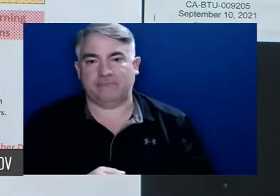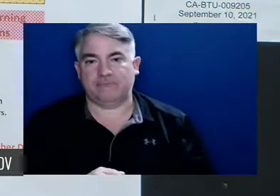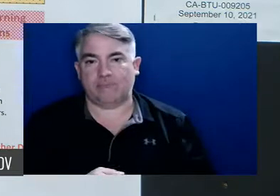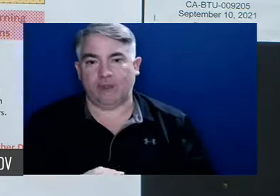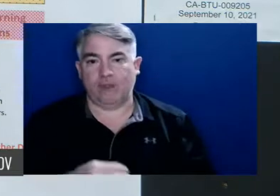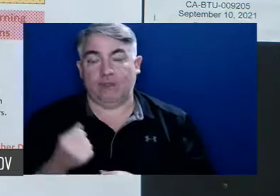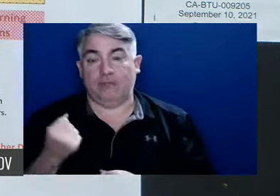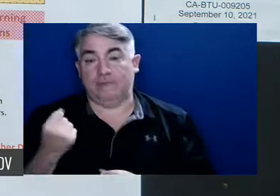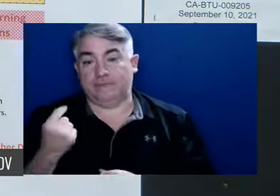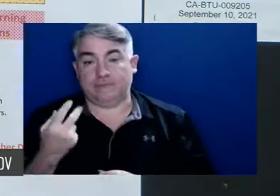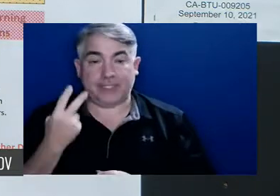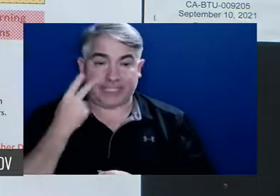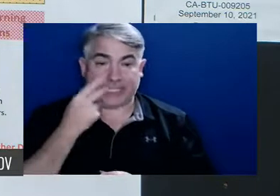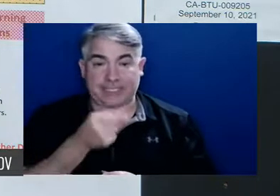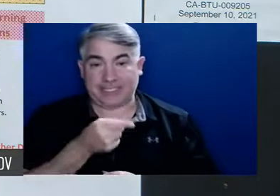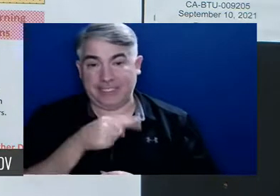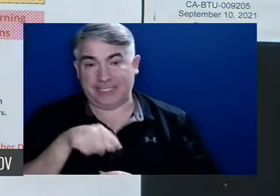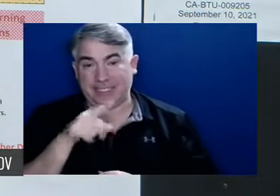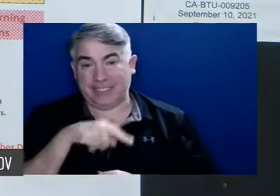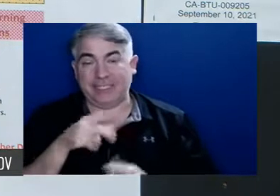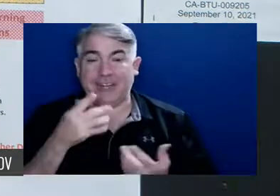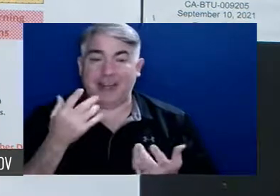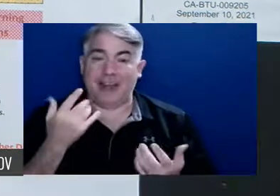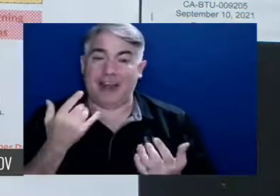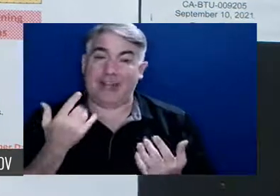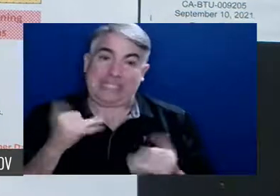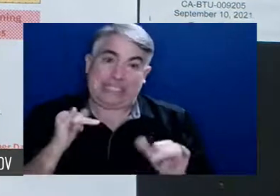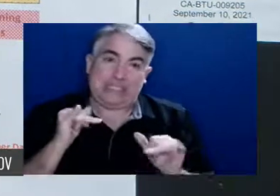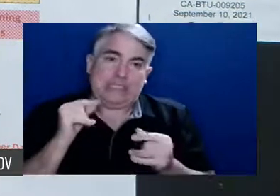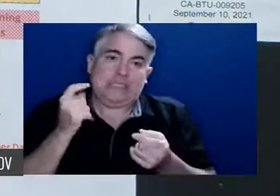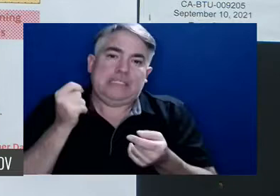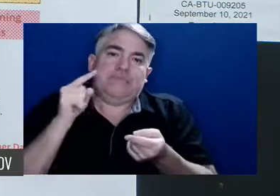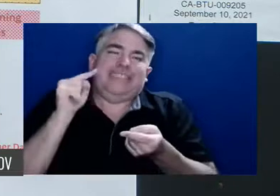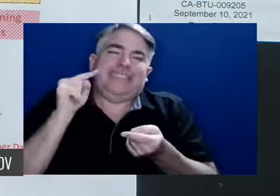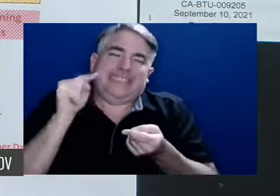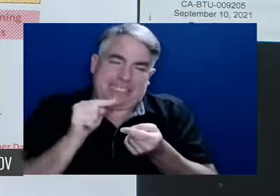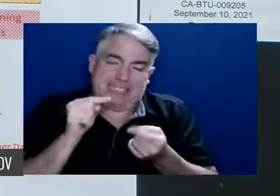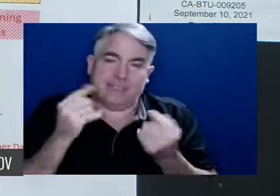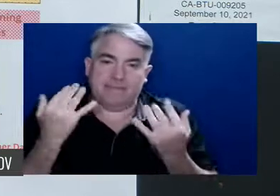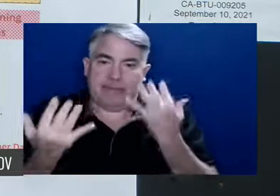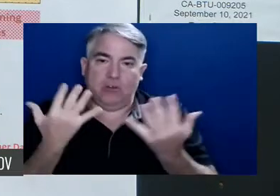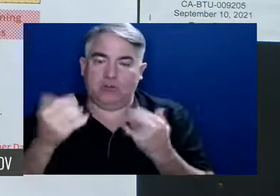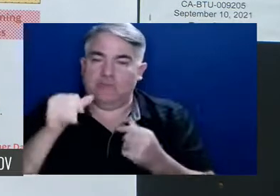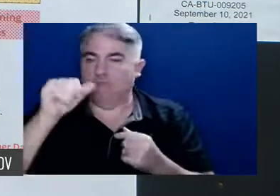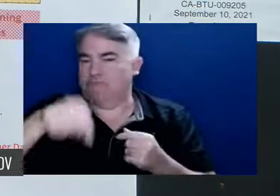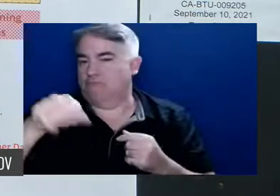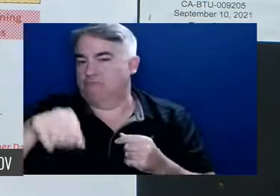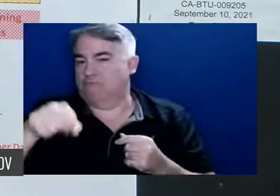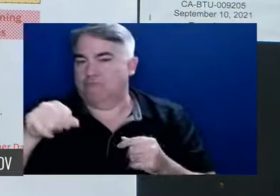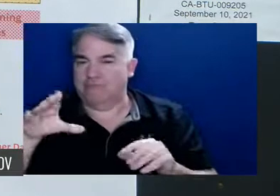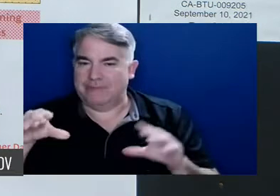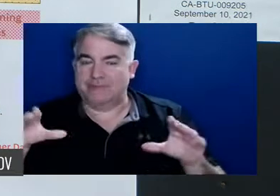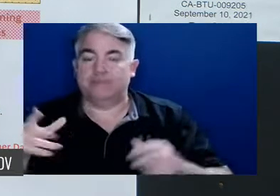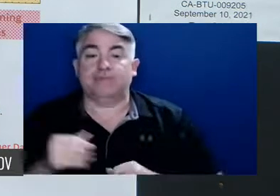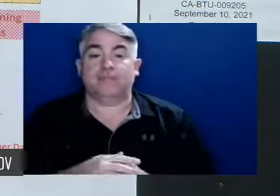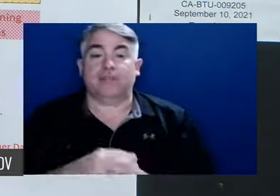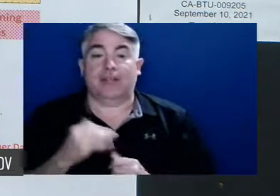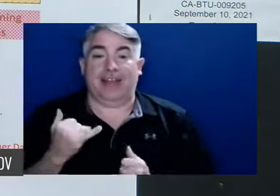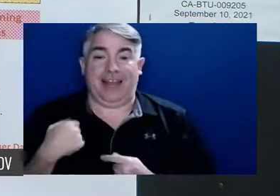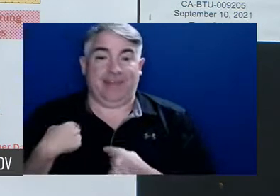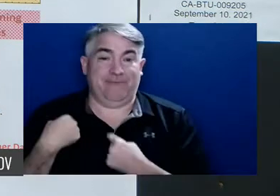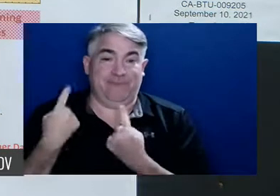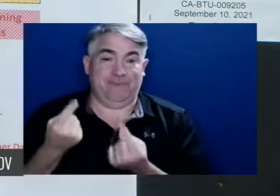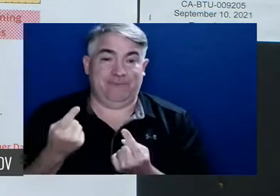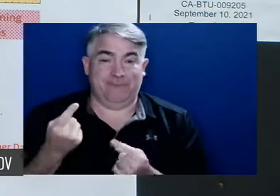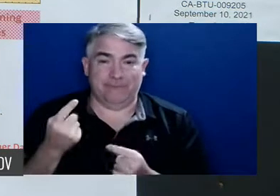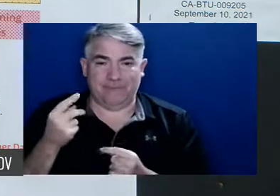cool down the fire, at least for a couple of days. And then what we're looking for now that the cold front is gone is we are looking at the